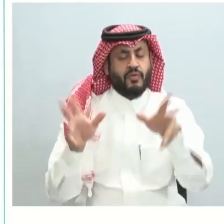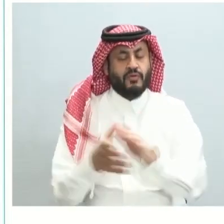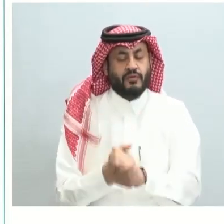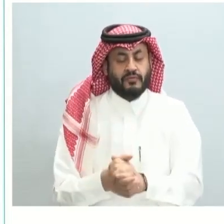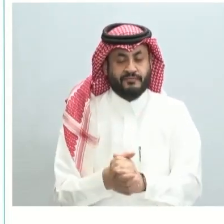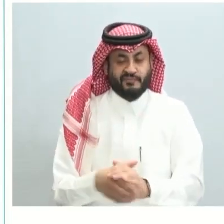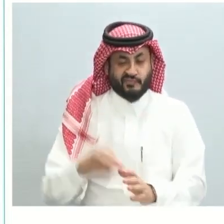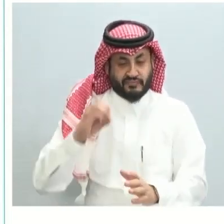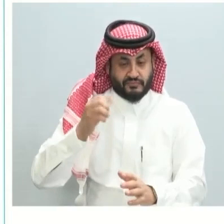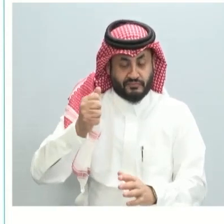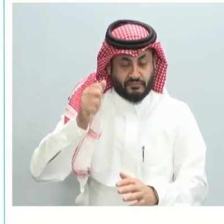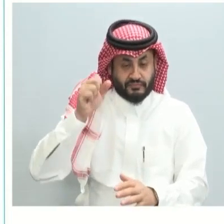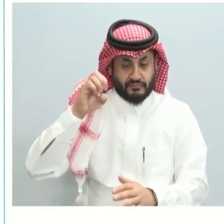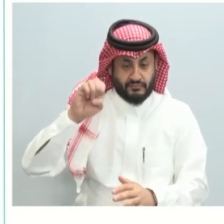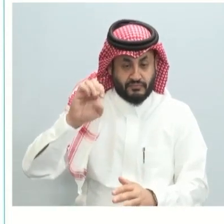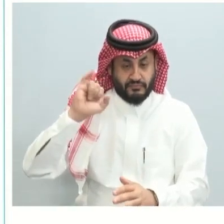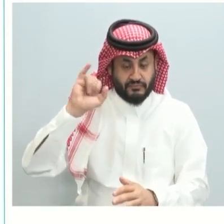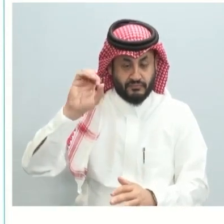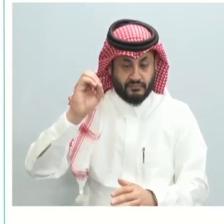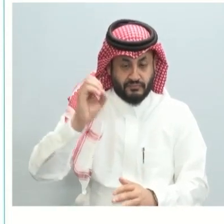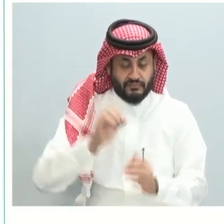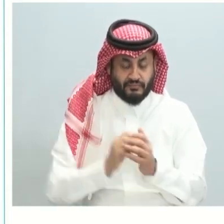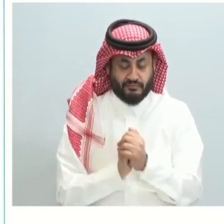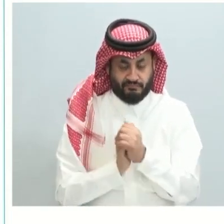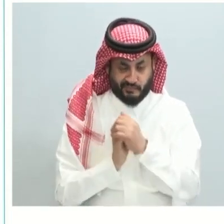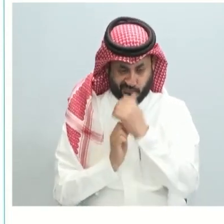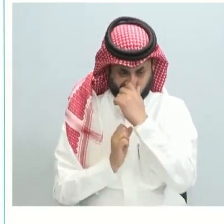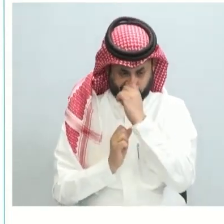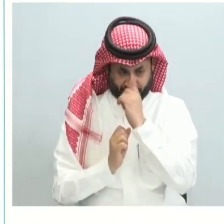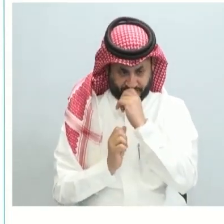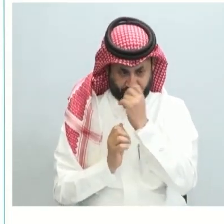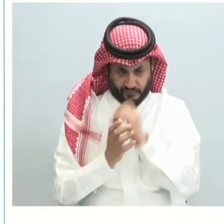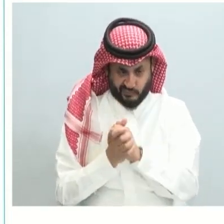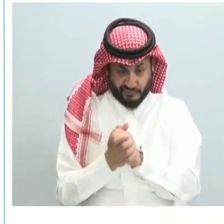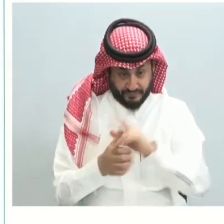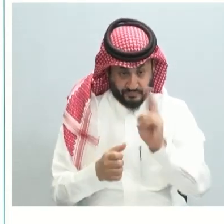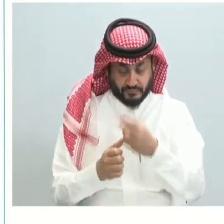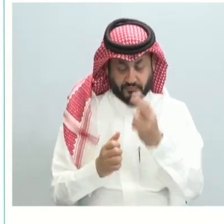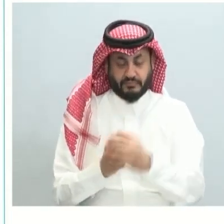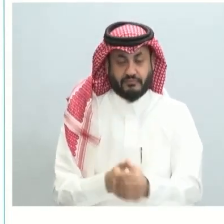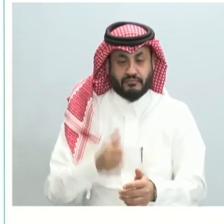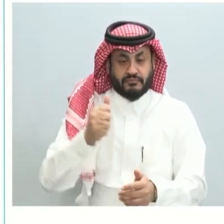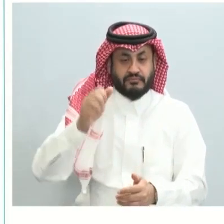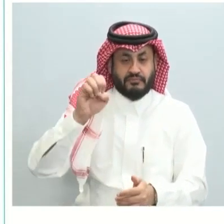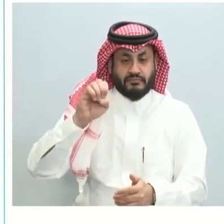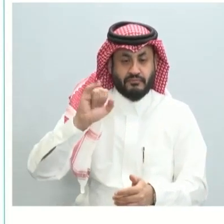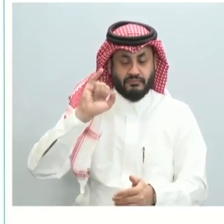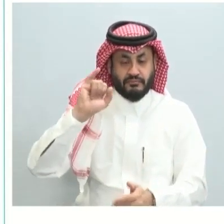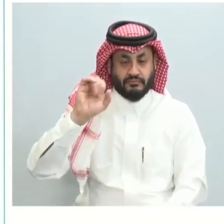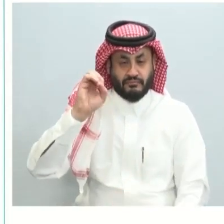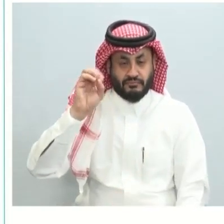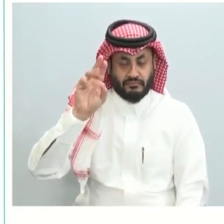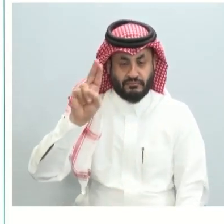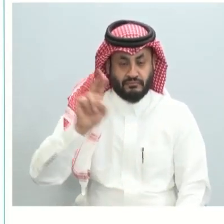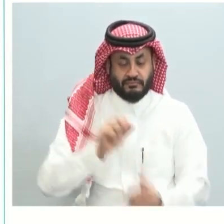have. A, E, I, O, and U. We said that it is important that we read this